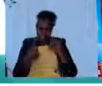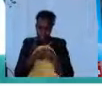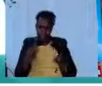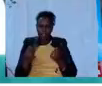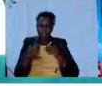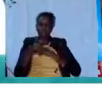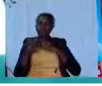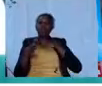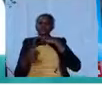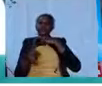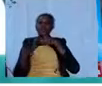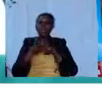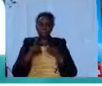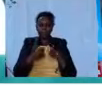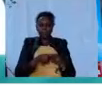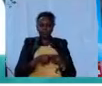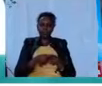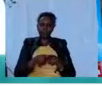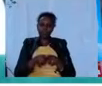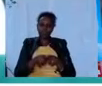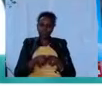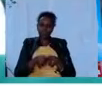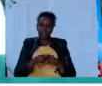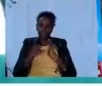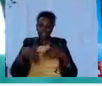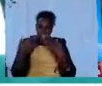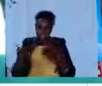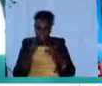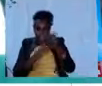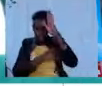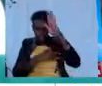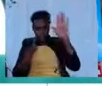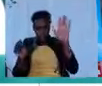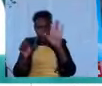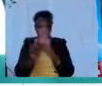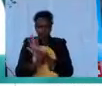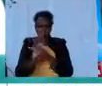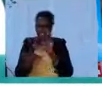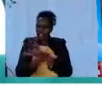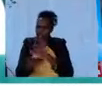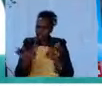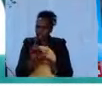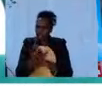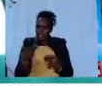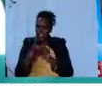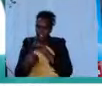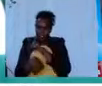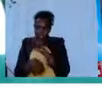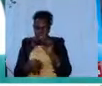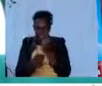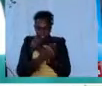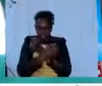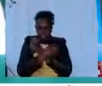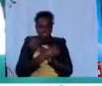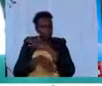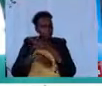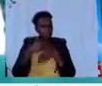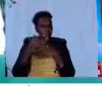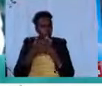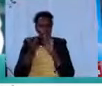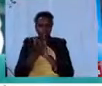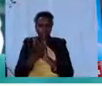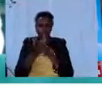and loves the alien, giving him food and clothing. And you are to love those who are